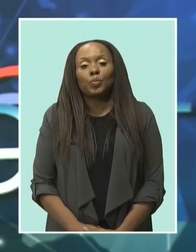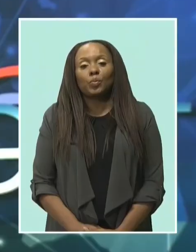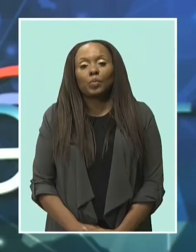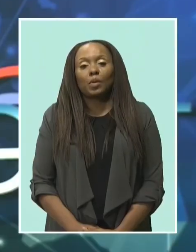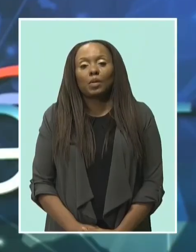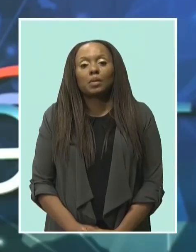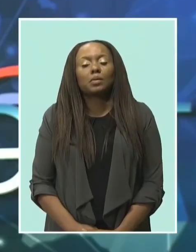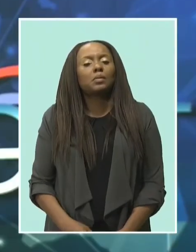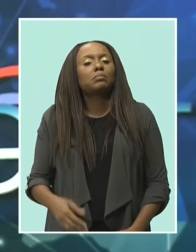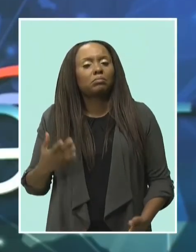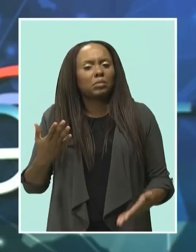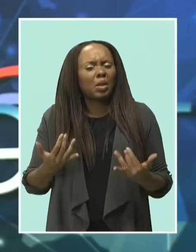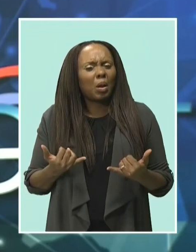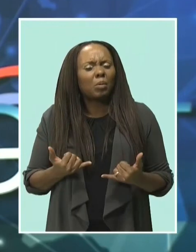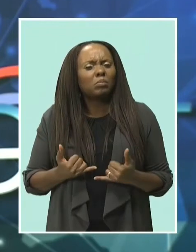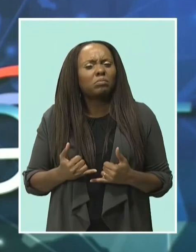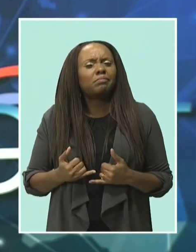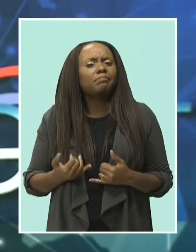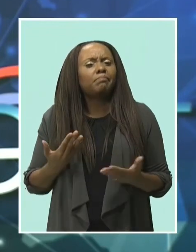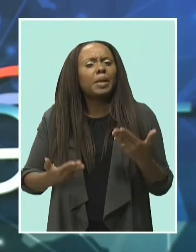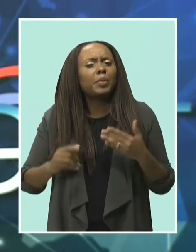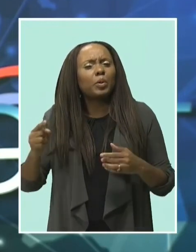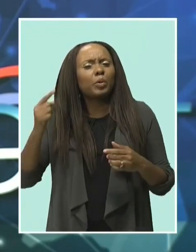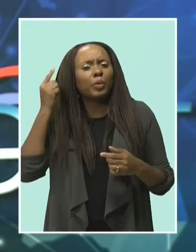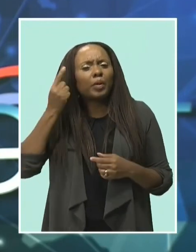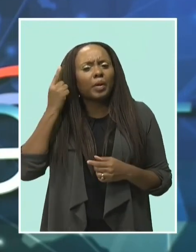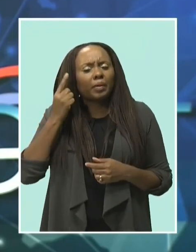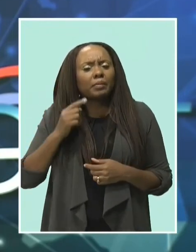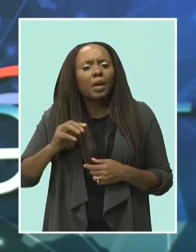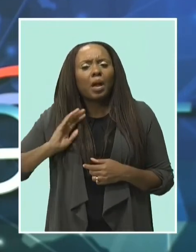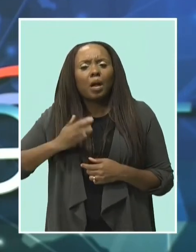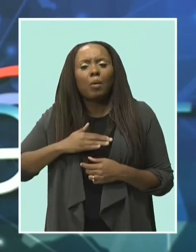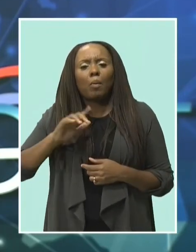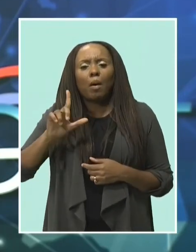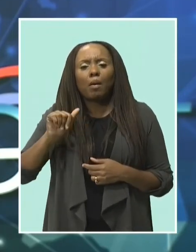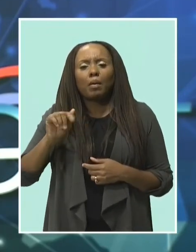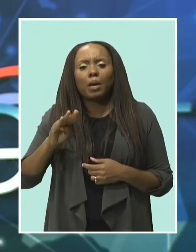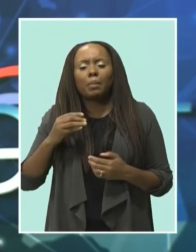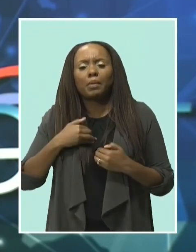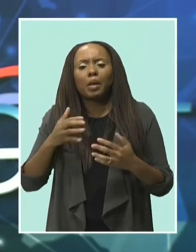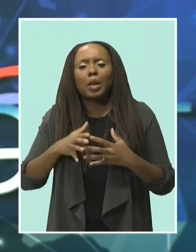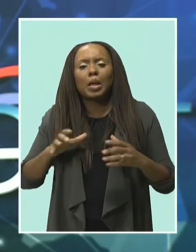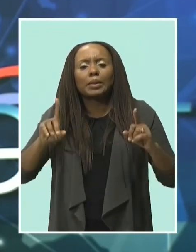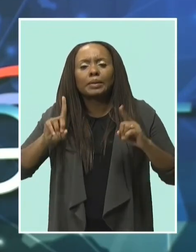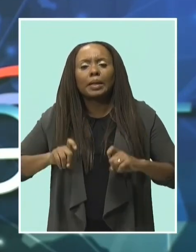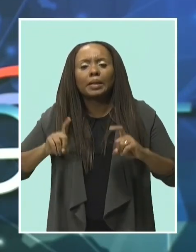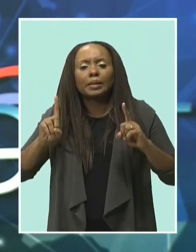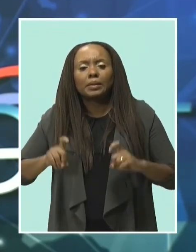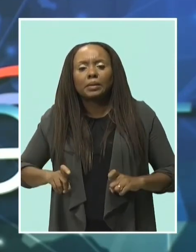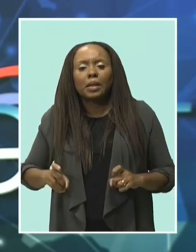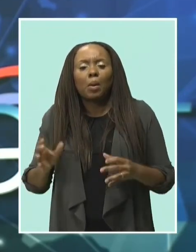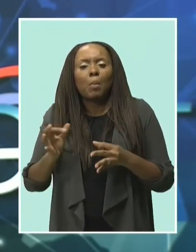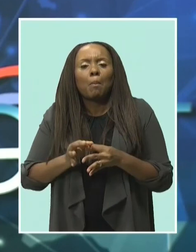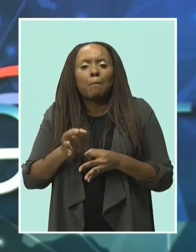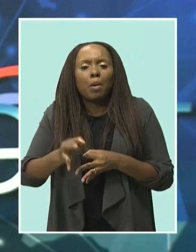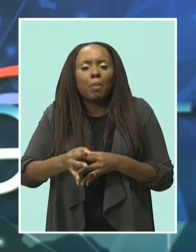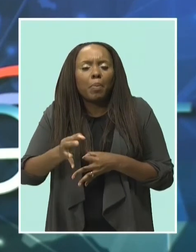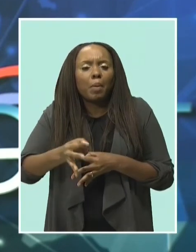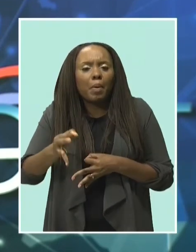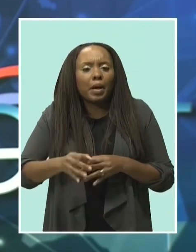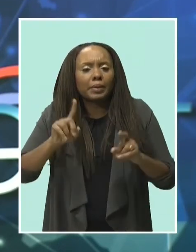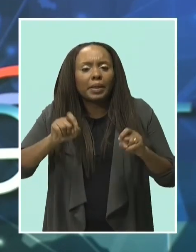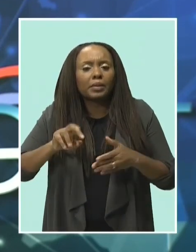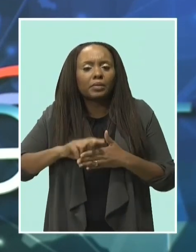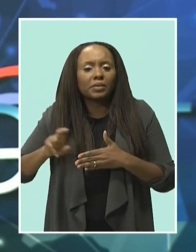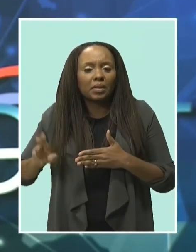In case you're wondering, the Bestows Santos Public Health Laboratory is experiencing a high volume of testing, and it will delay the publication of results from time to time.